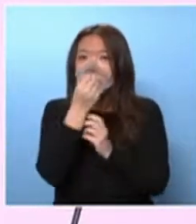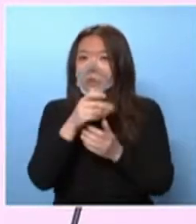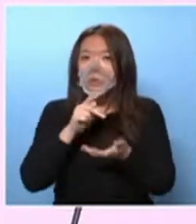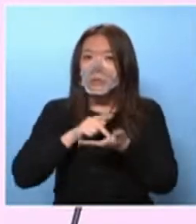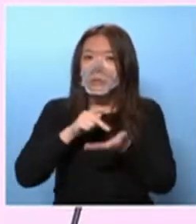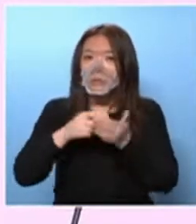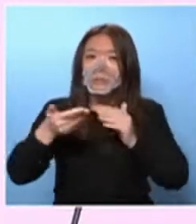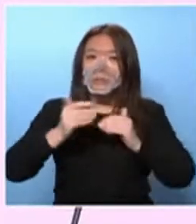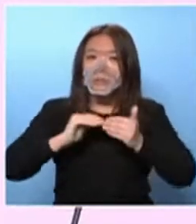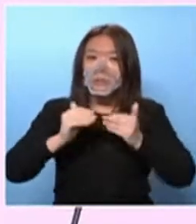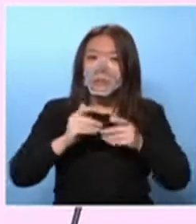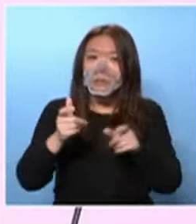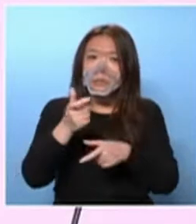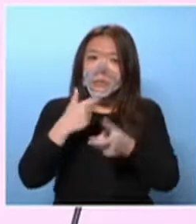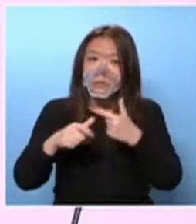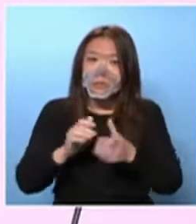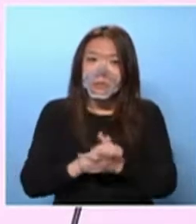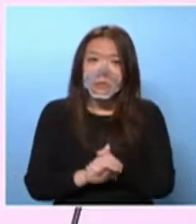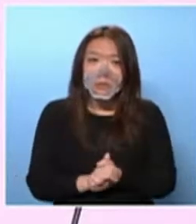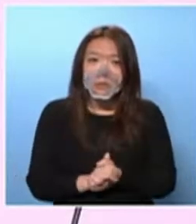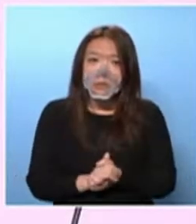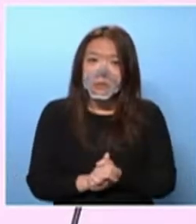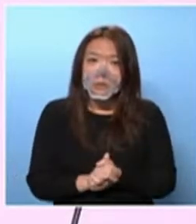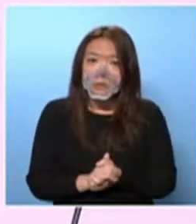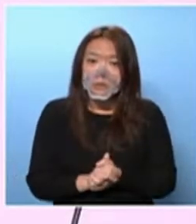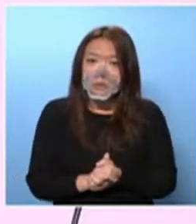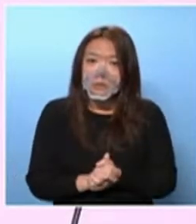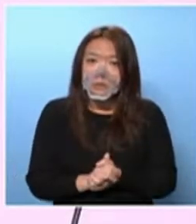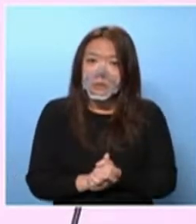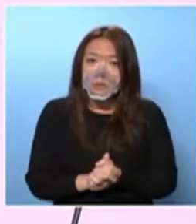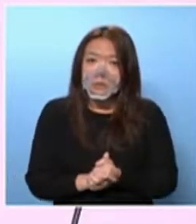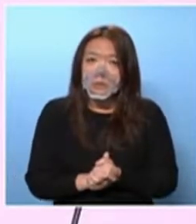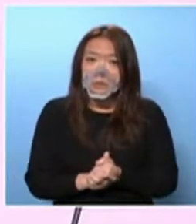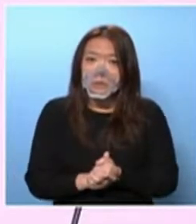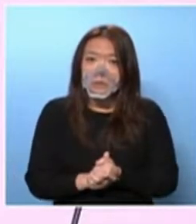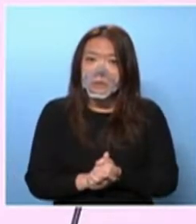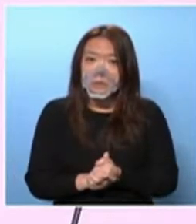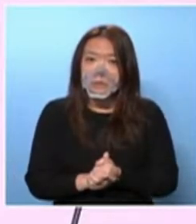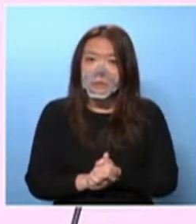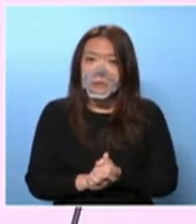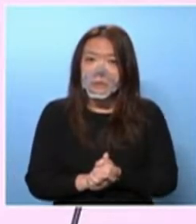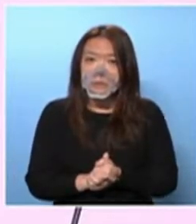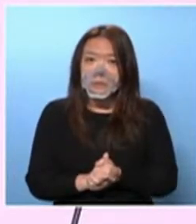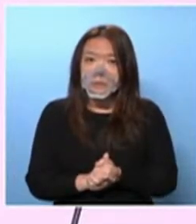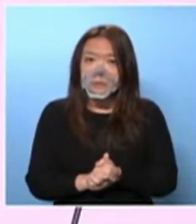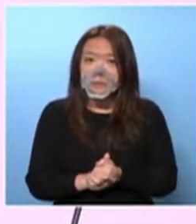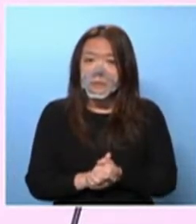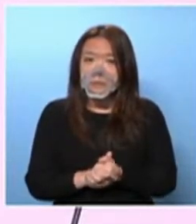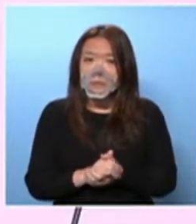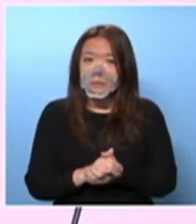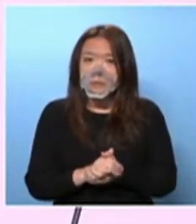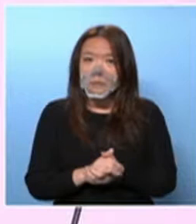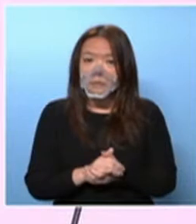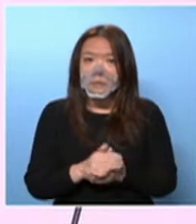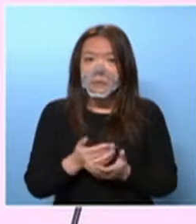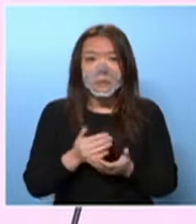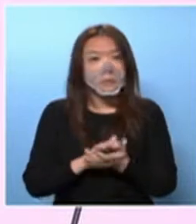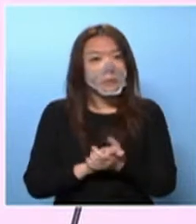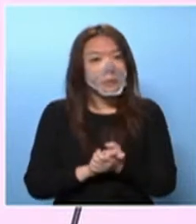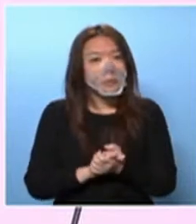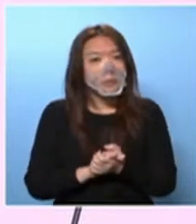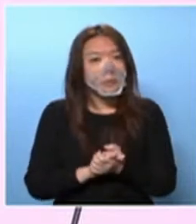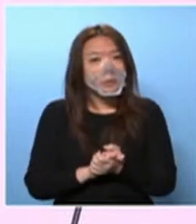supporting a real economy. Developing the bond markets in Hong Kong has been one of our key objectives in recent years. Apart from promoting